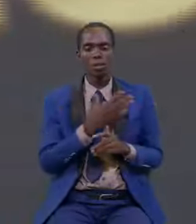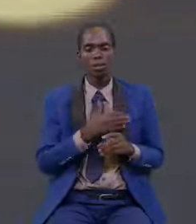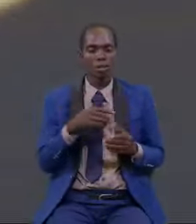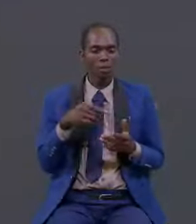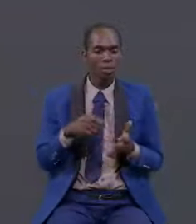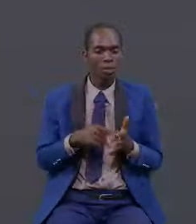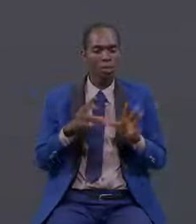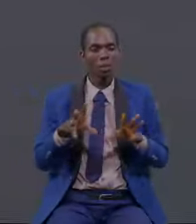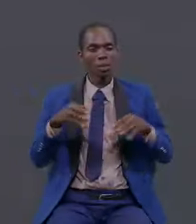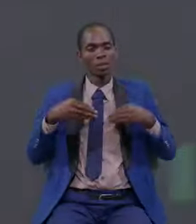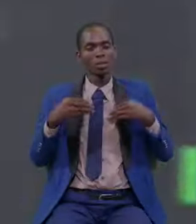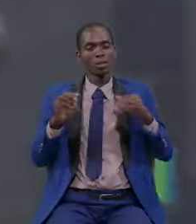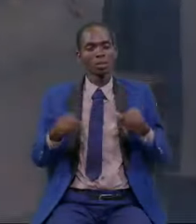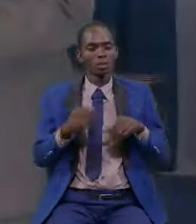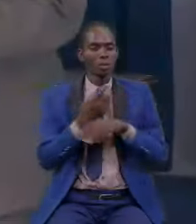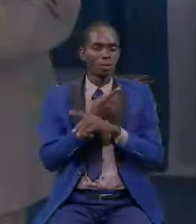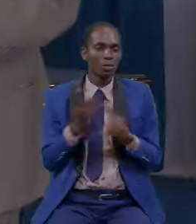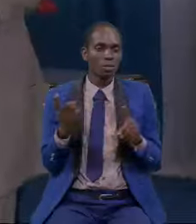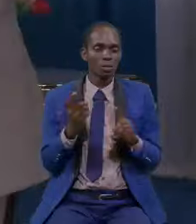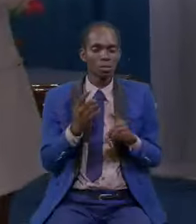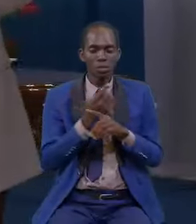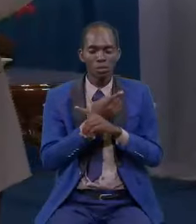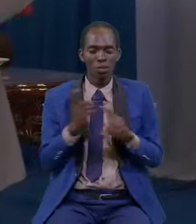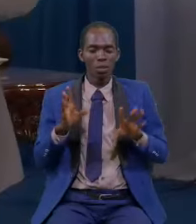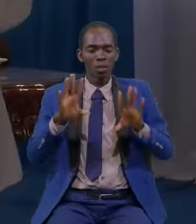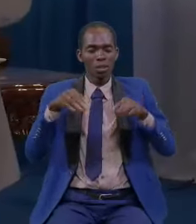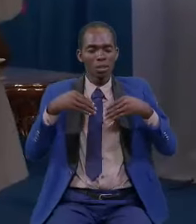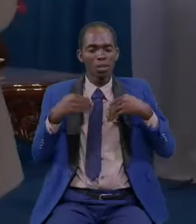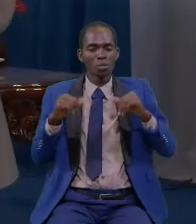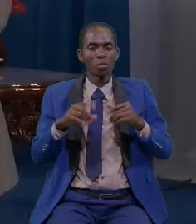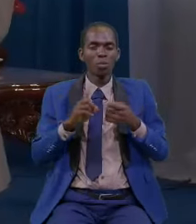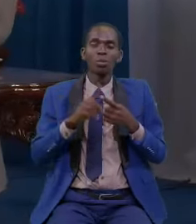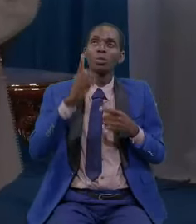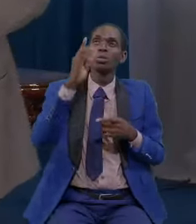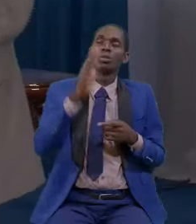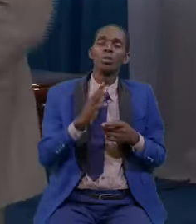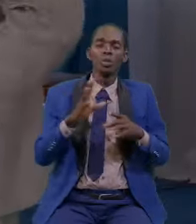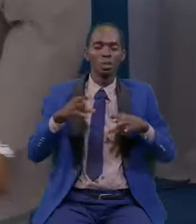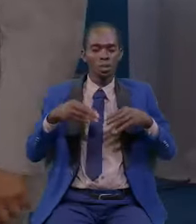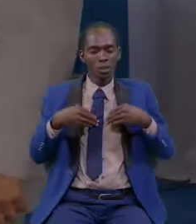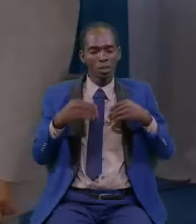deliverance. Deliverance acceptable to God. Deliverance that actually sets us